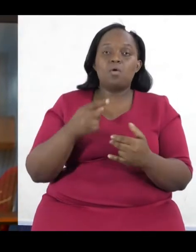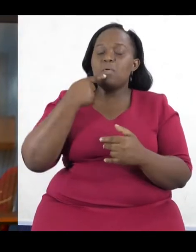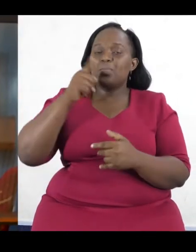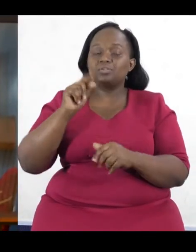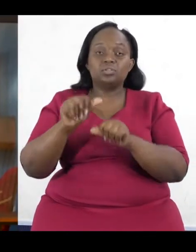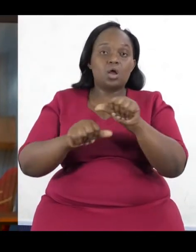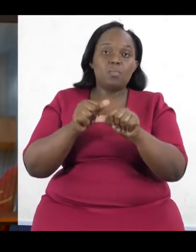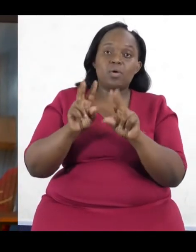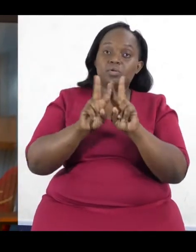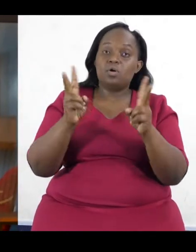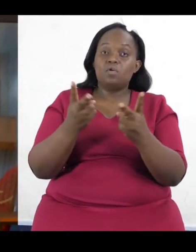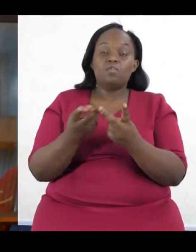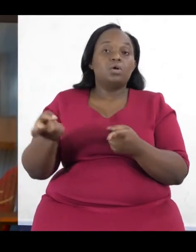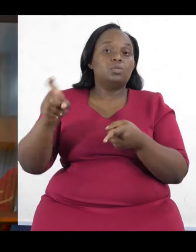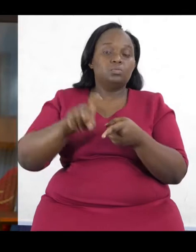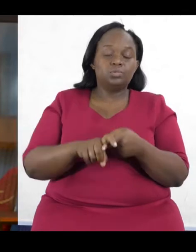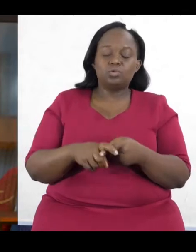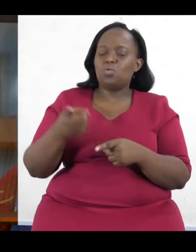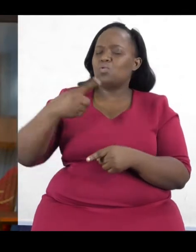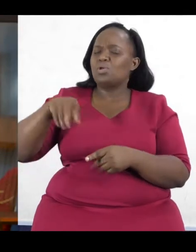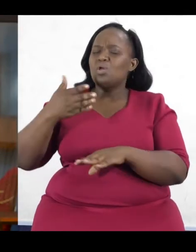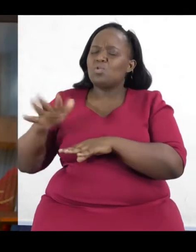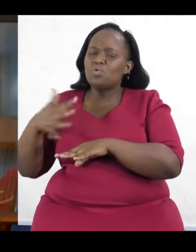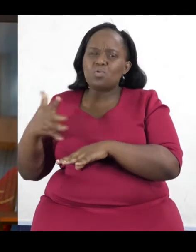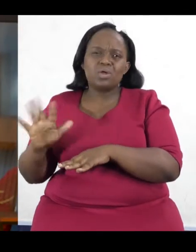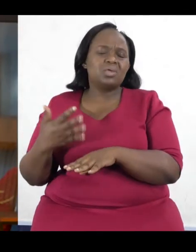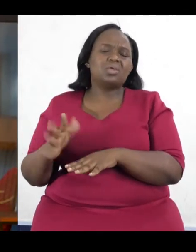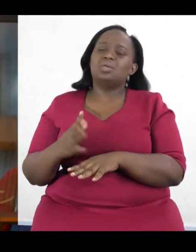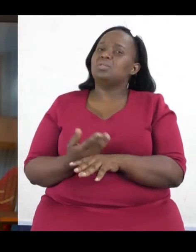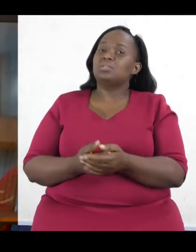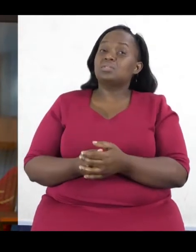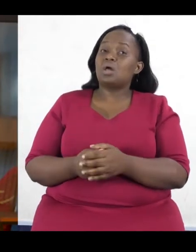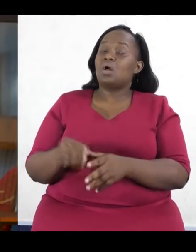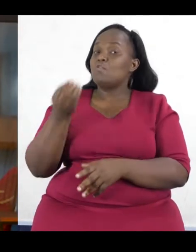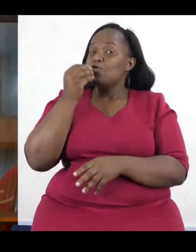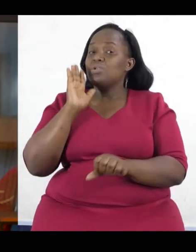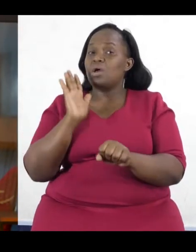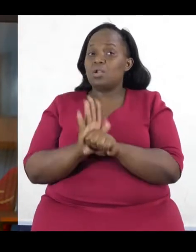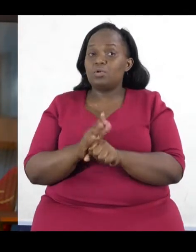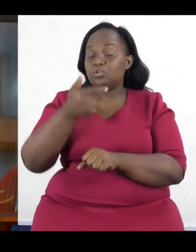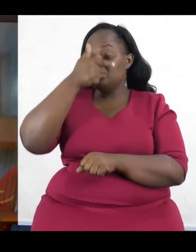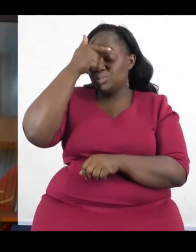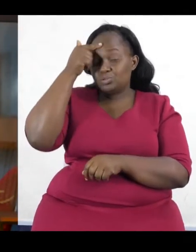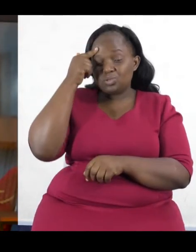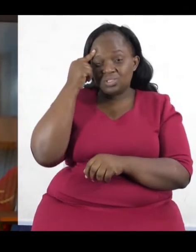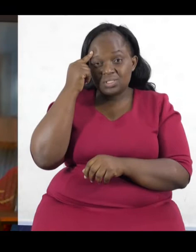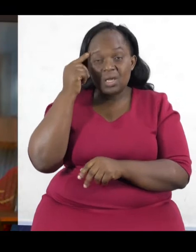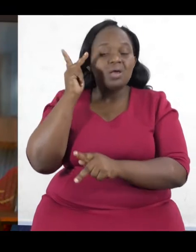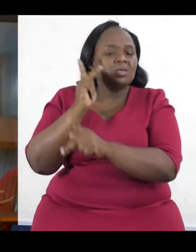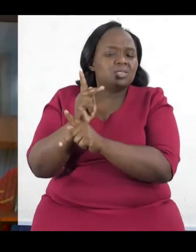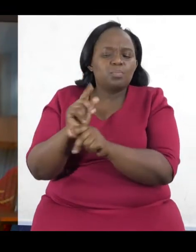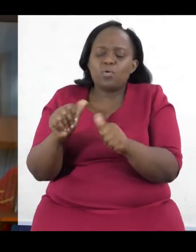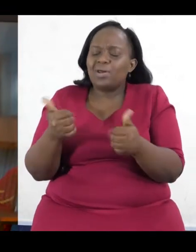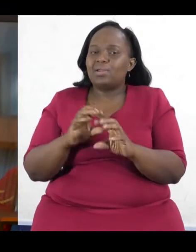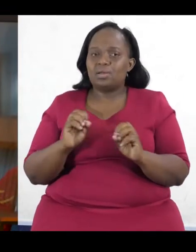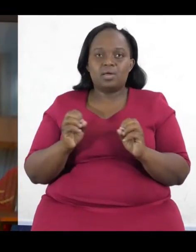thing we have to appreciate is we lose a lot of food to food wastage, especially because it was not well preserved. And we